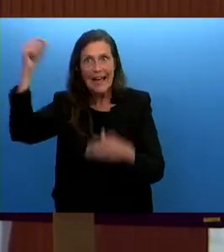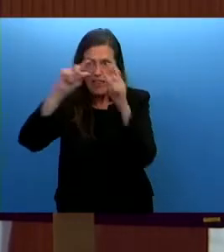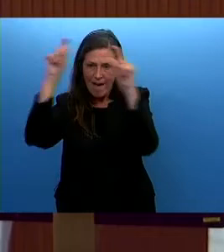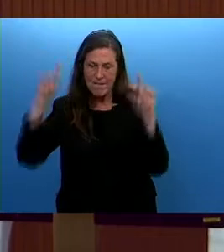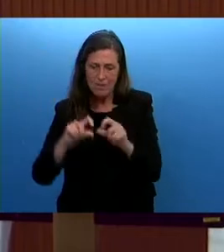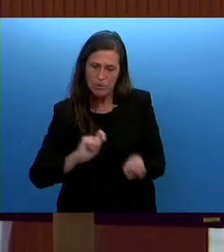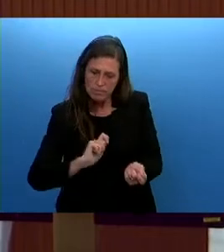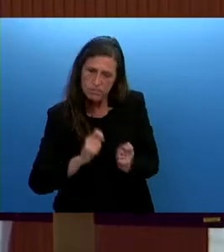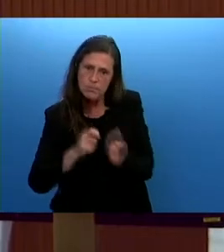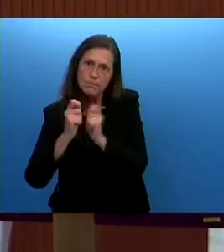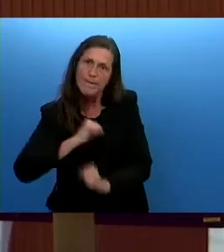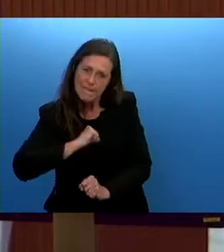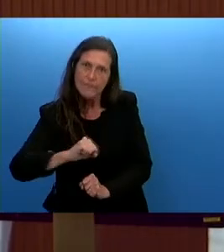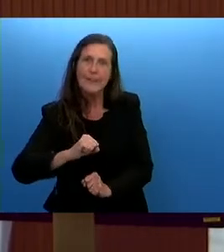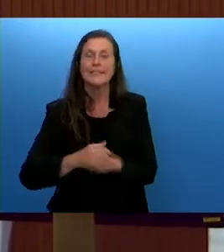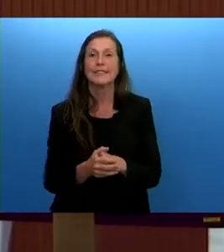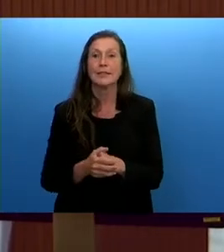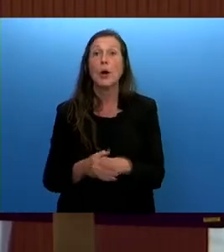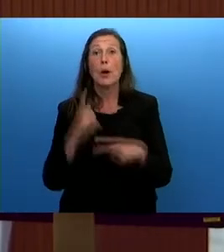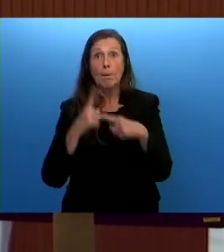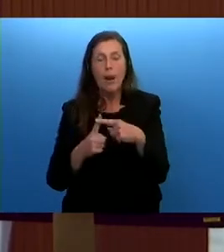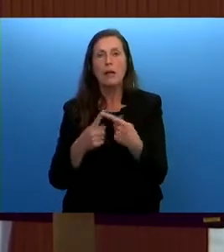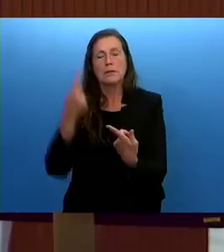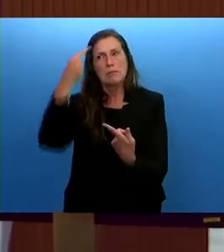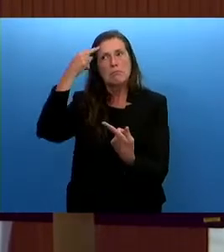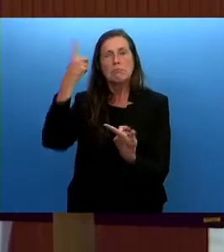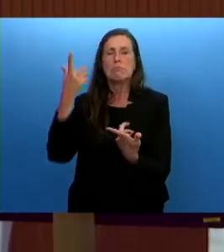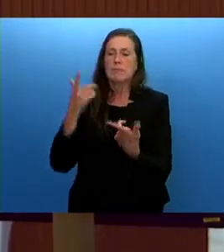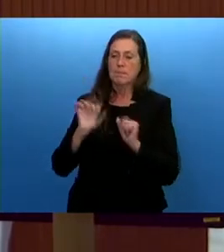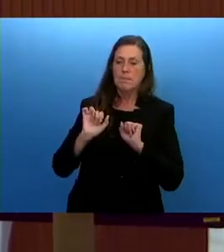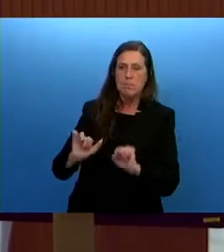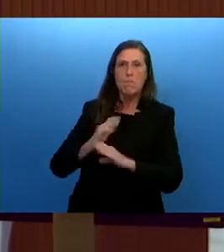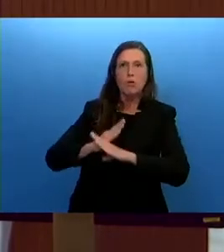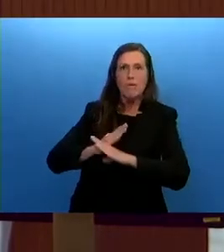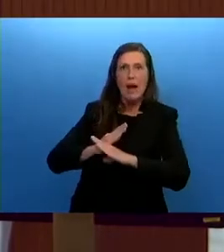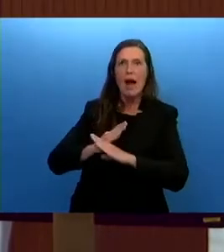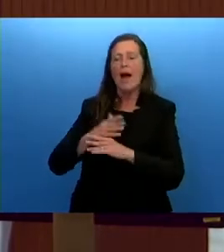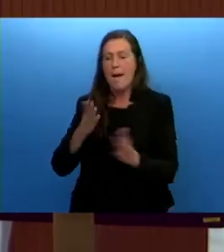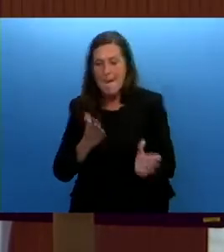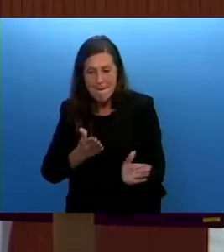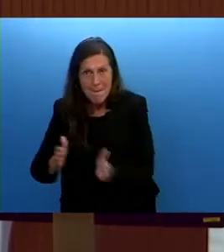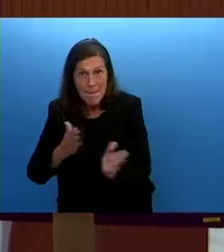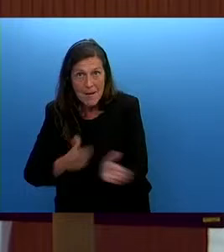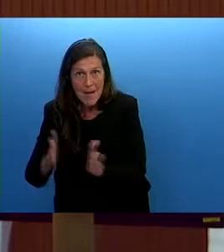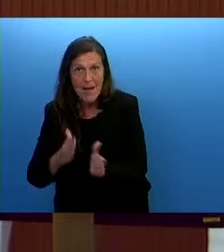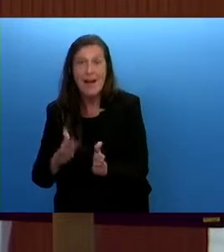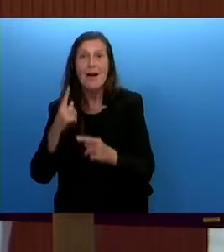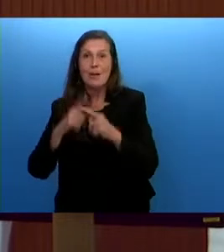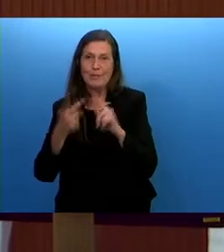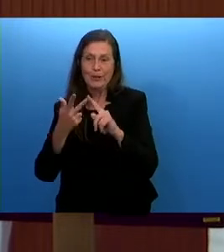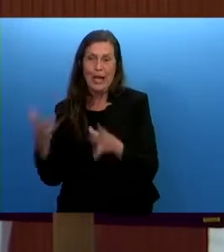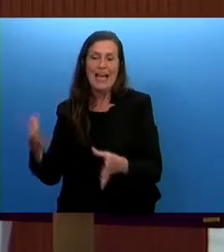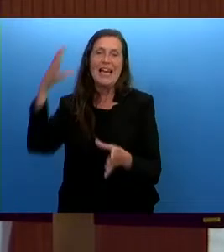to reinforce the culture of prevention, preparation, inclusion, and participation. The